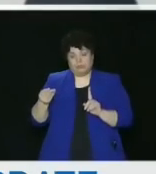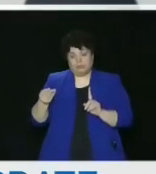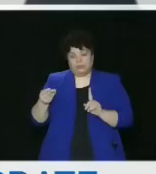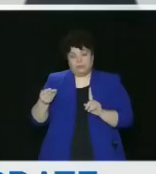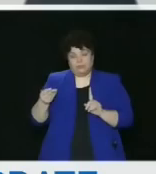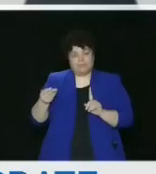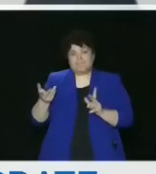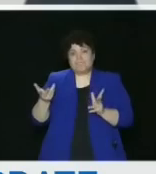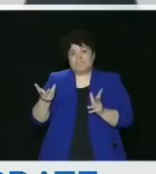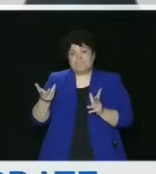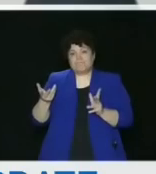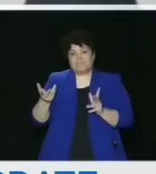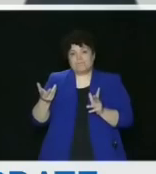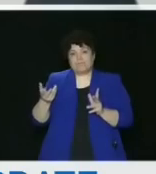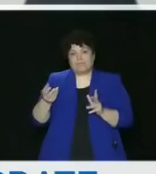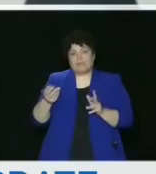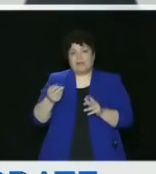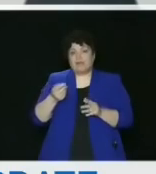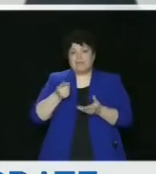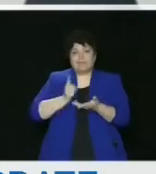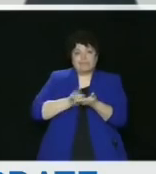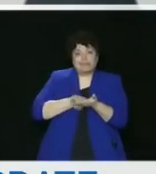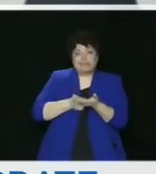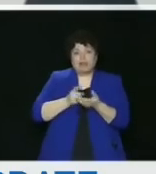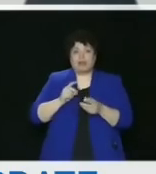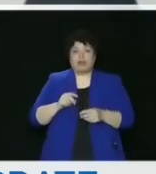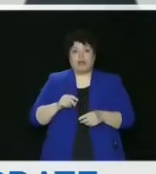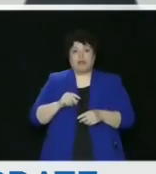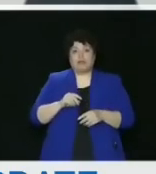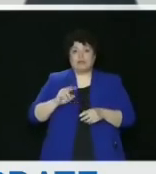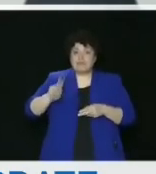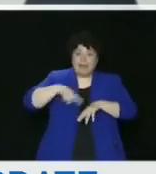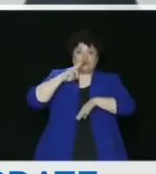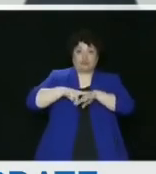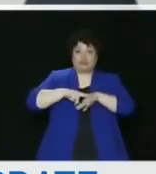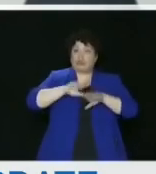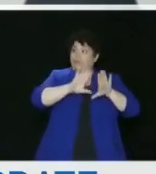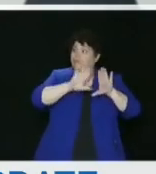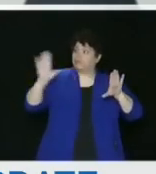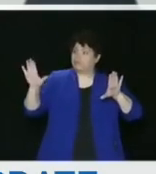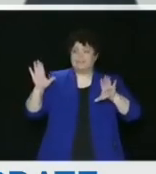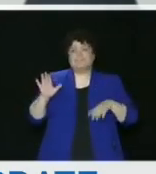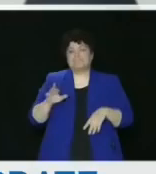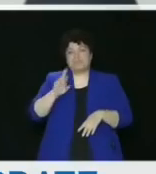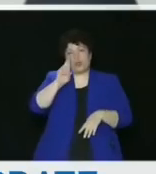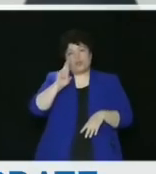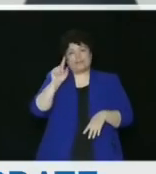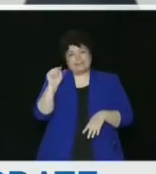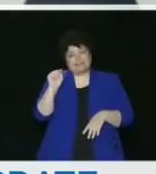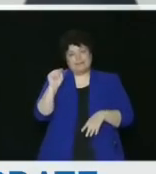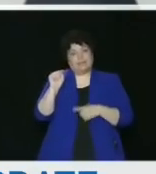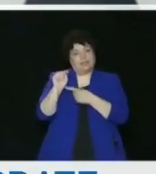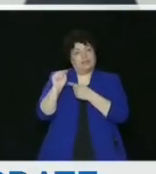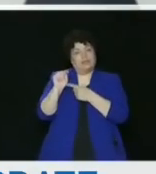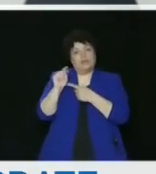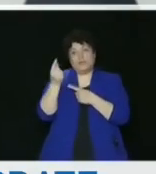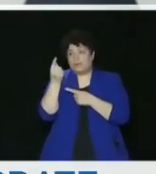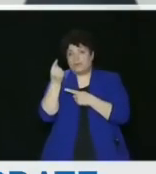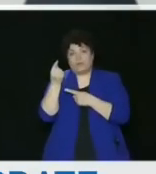It's difficult to speak about the national level because the RT is a description of the